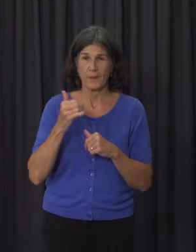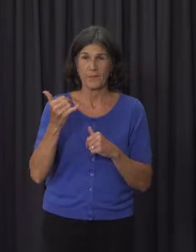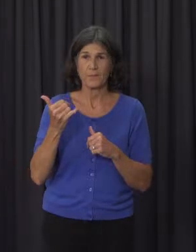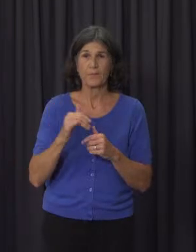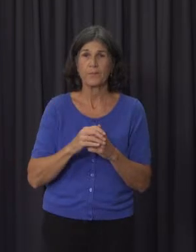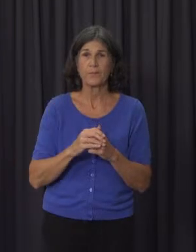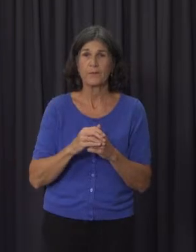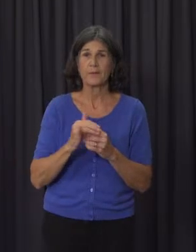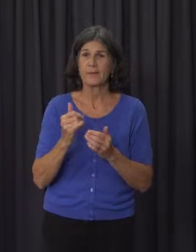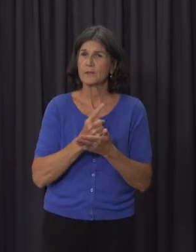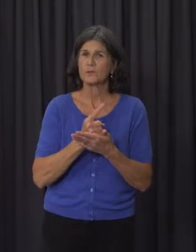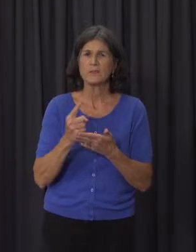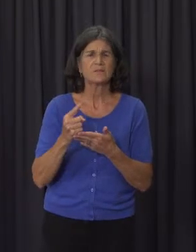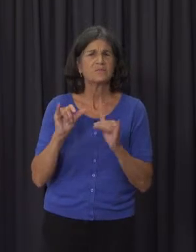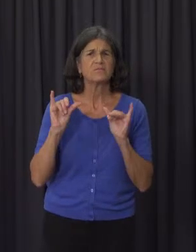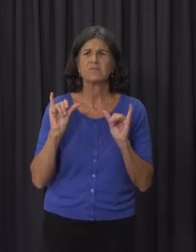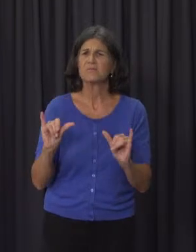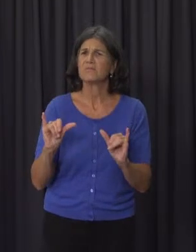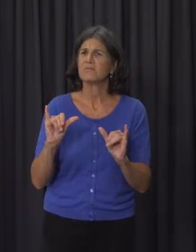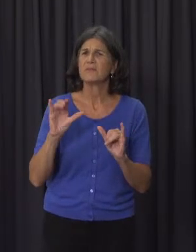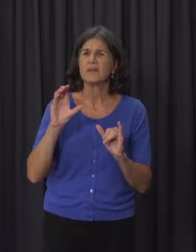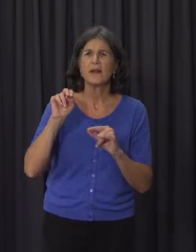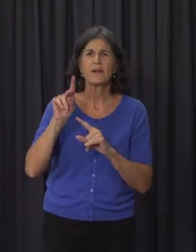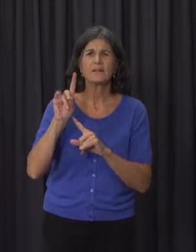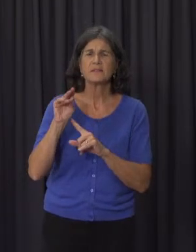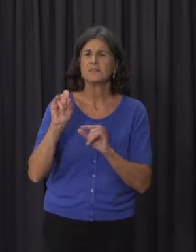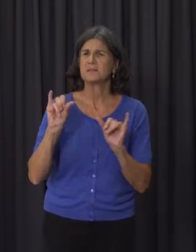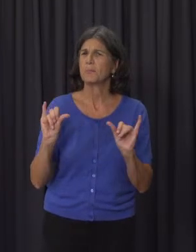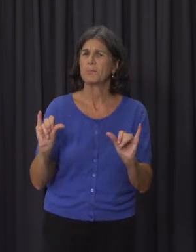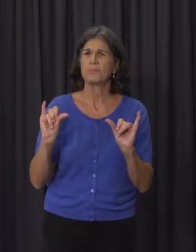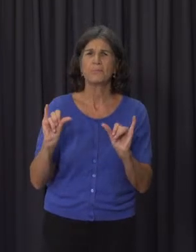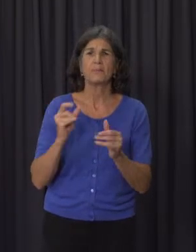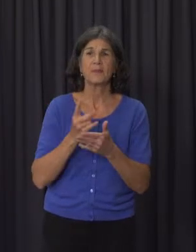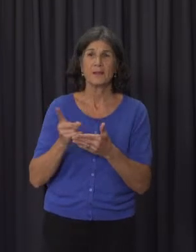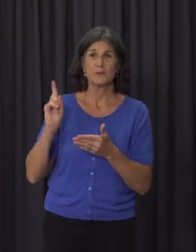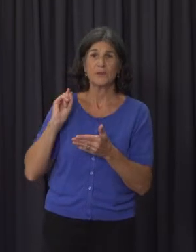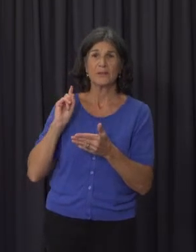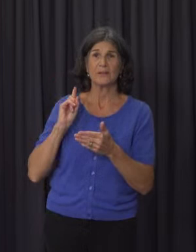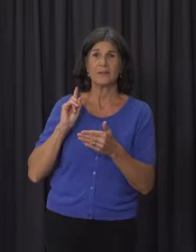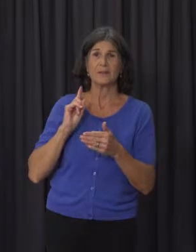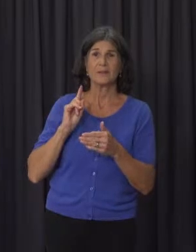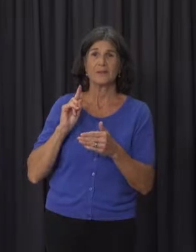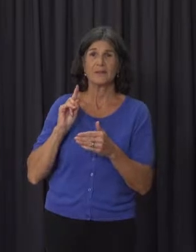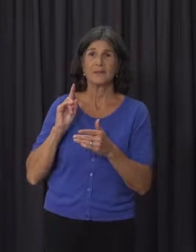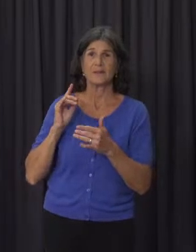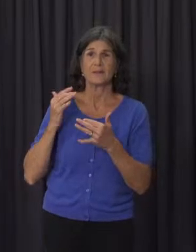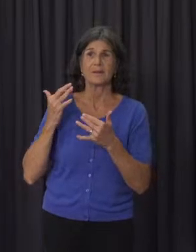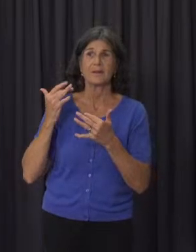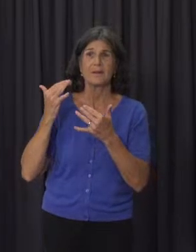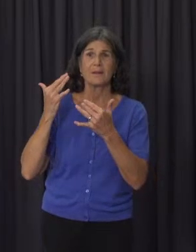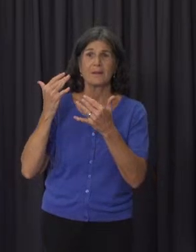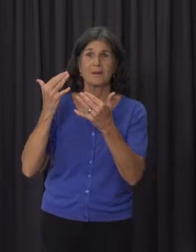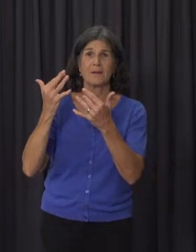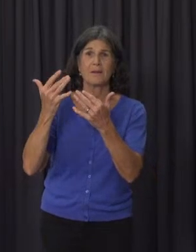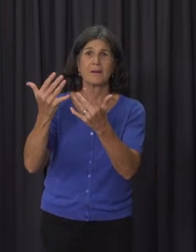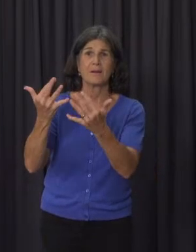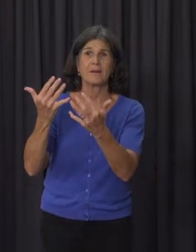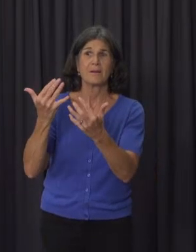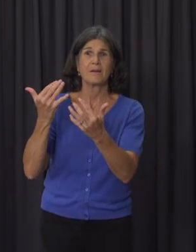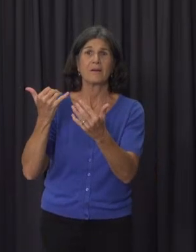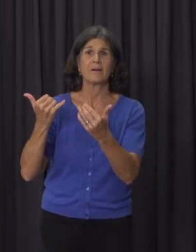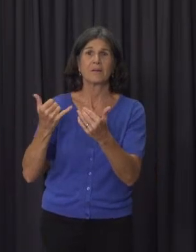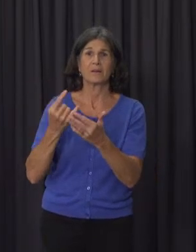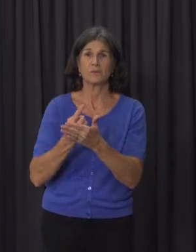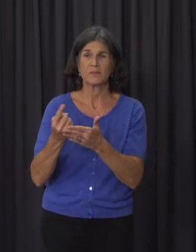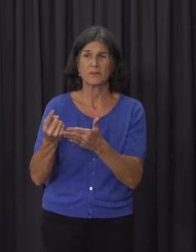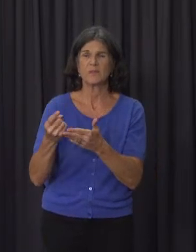are similar to a week ago when a lot of these wildfires picked up in intensity. Thankfully, we are expecting a bit less